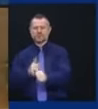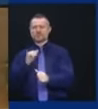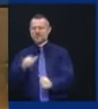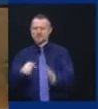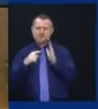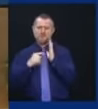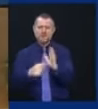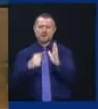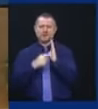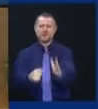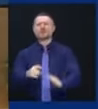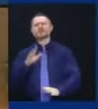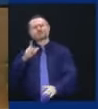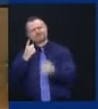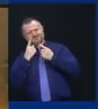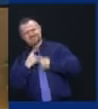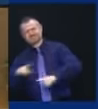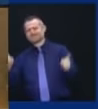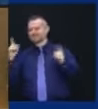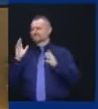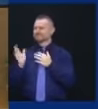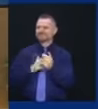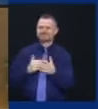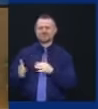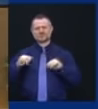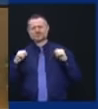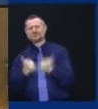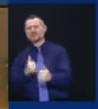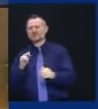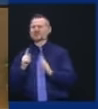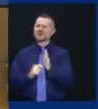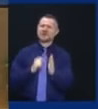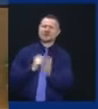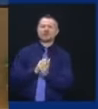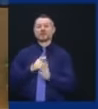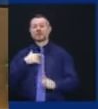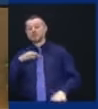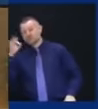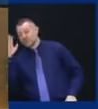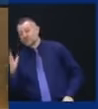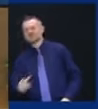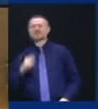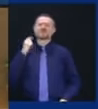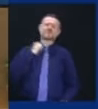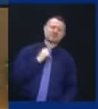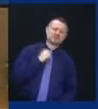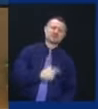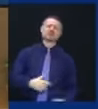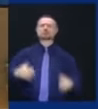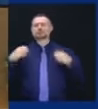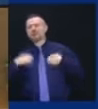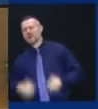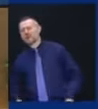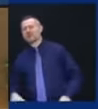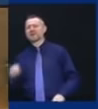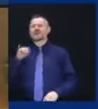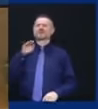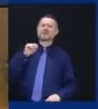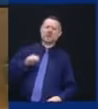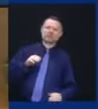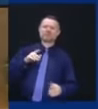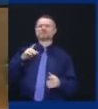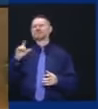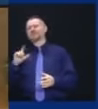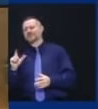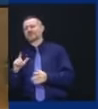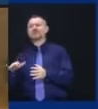so well in moments of real challenge. We reverends, rabbis, and imams have come together to bring